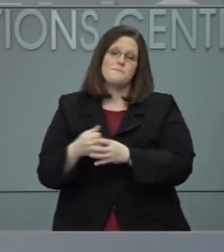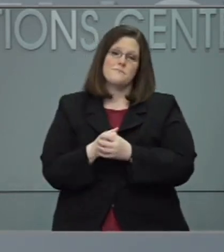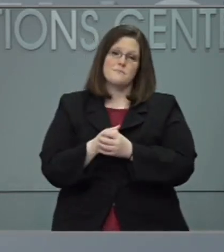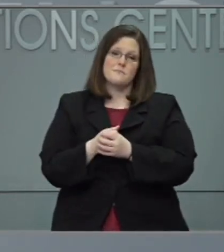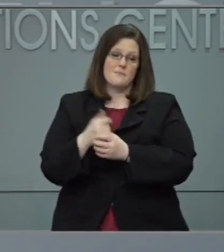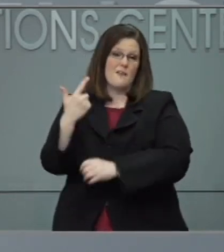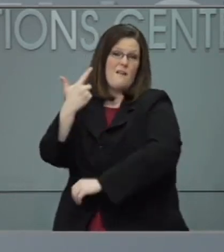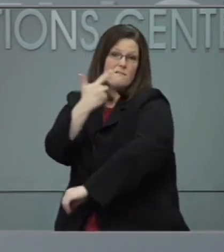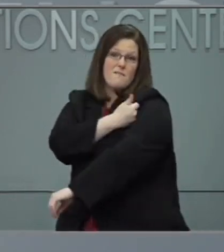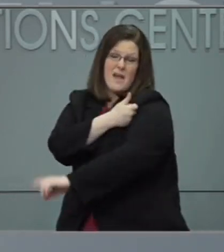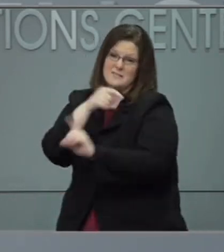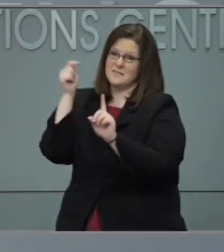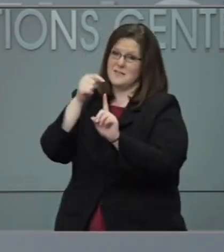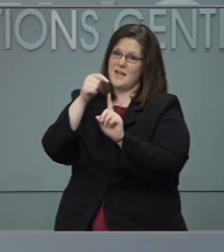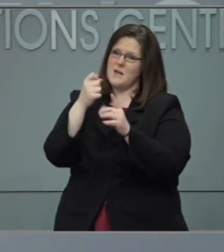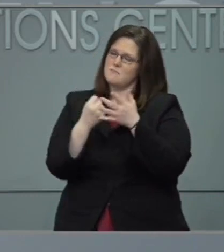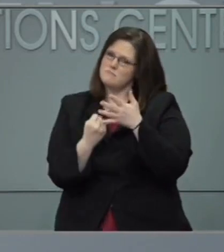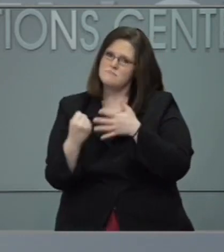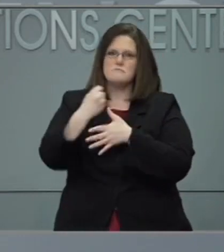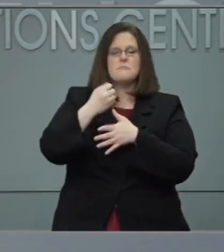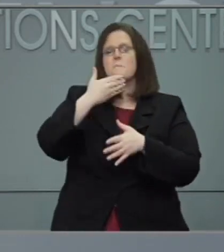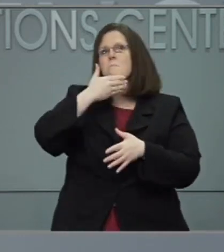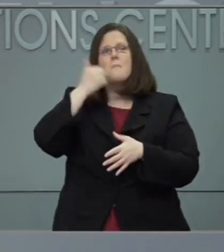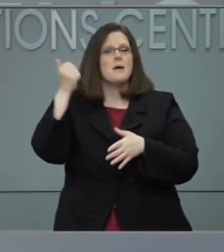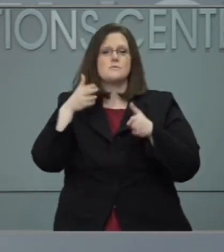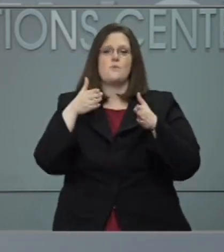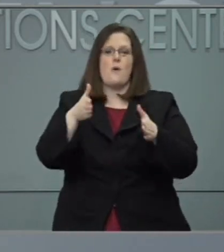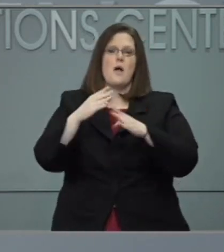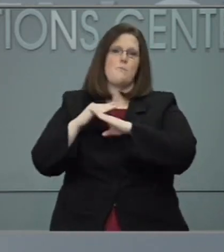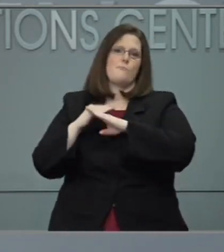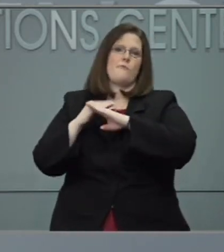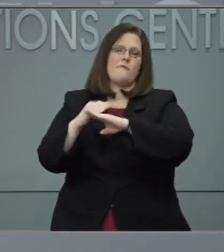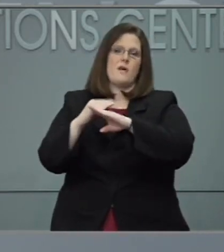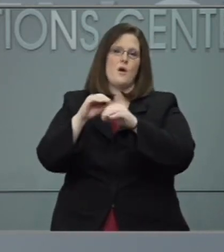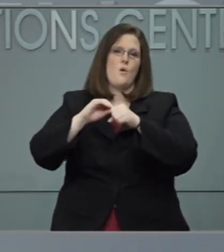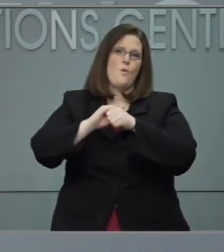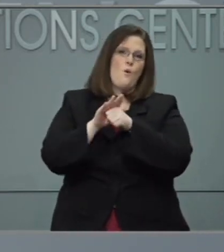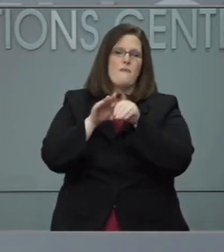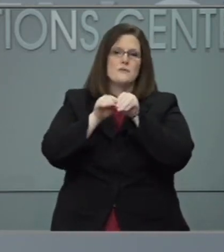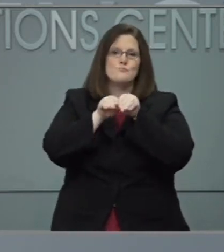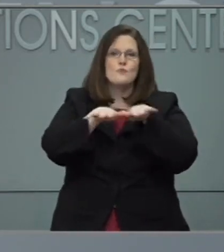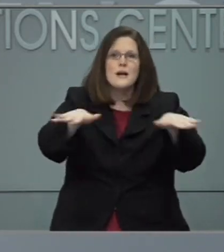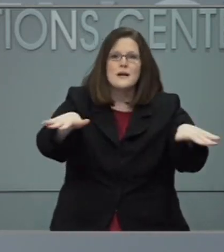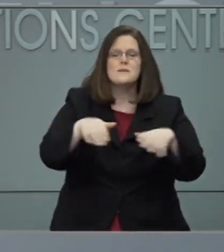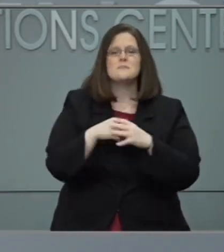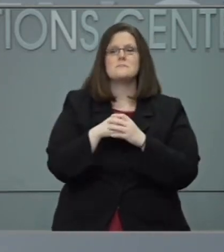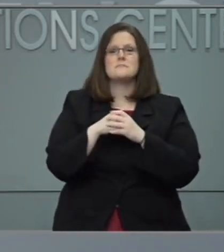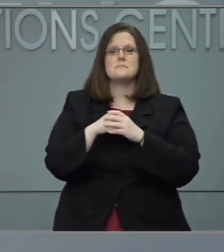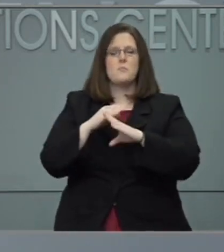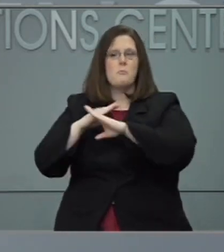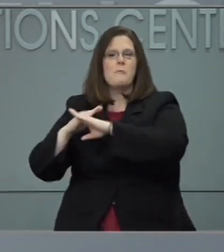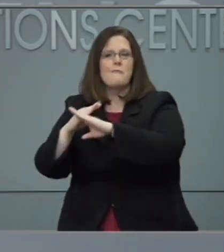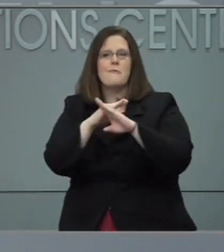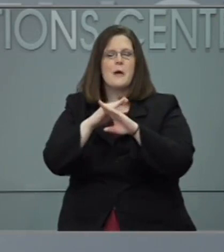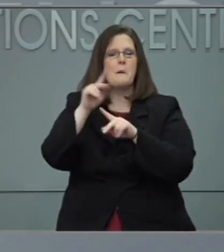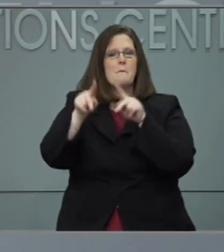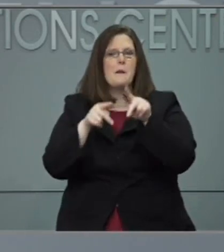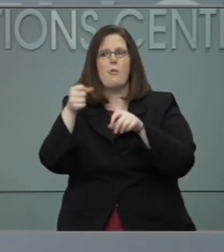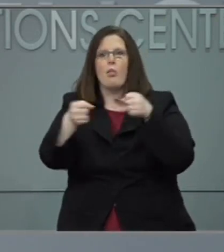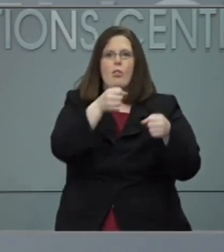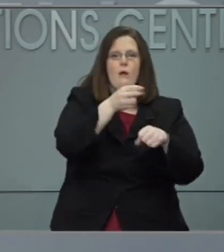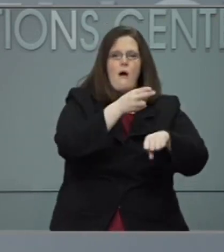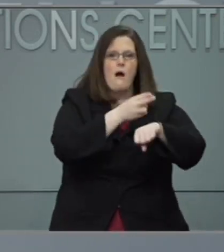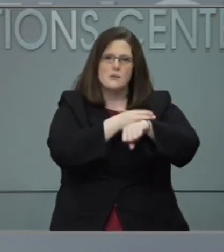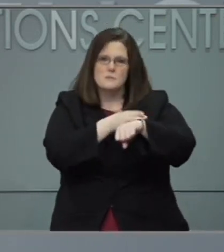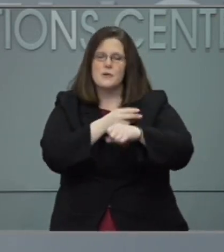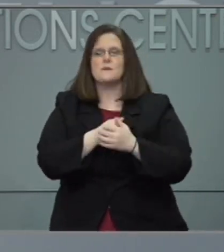effective way to end this pandemic by preventing the spread of COVID-19, preventing hospitalizations and death. Our